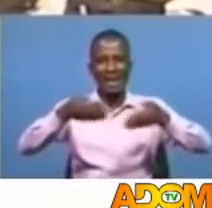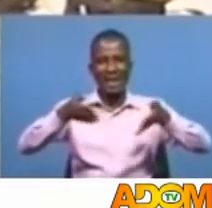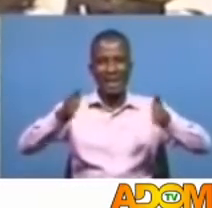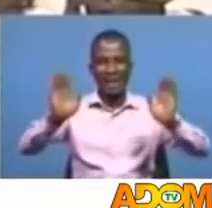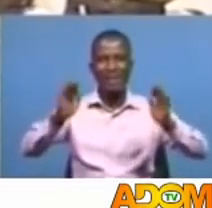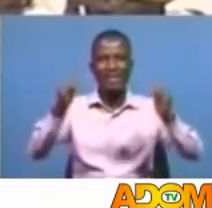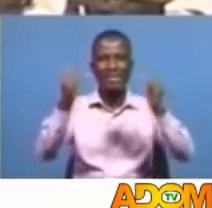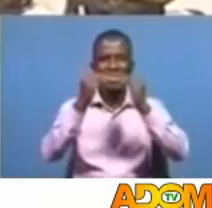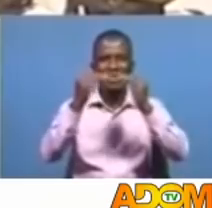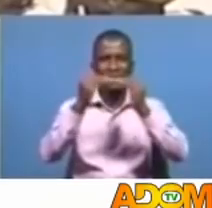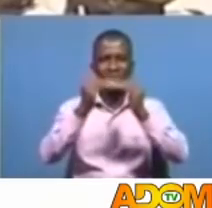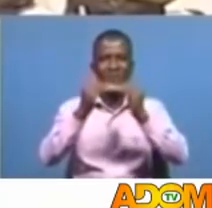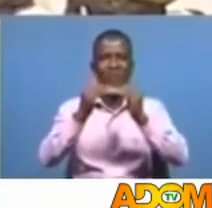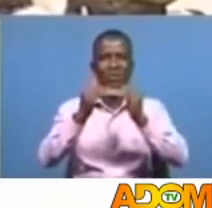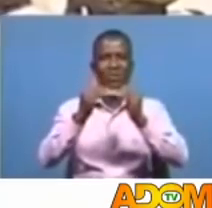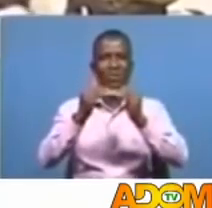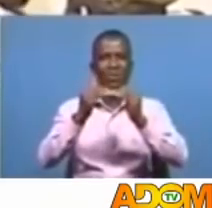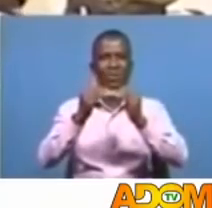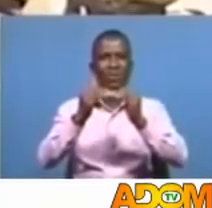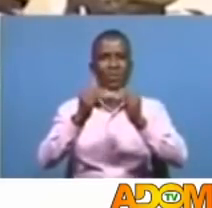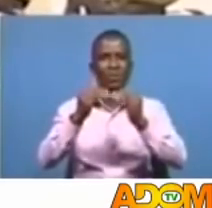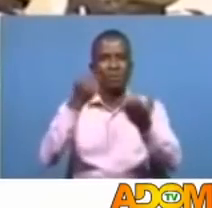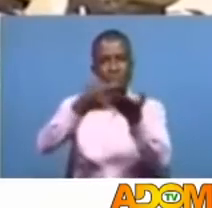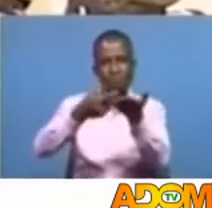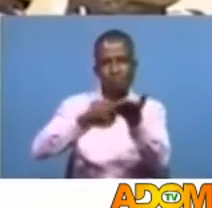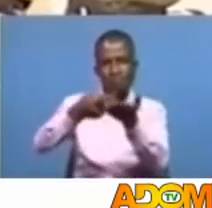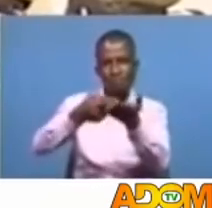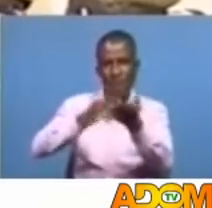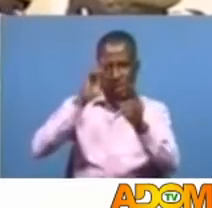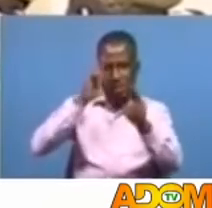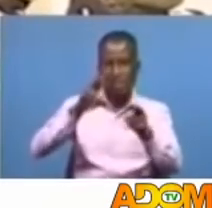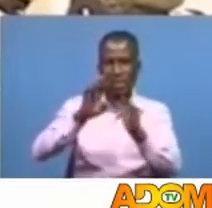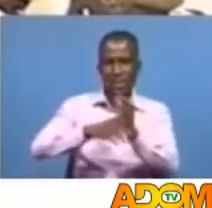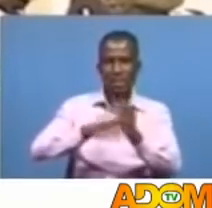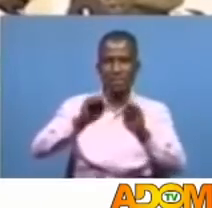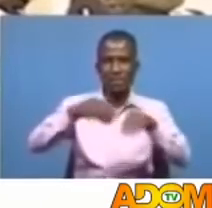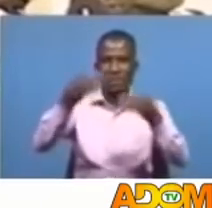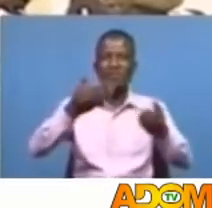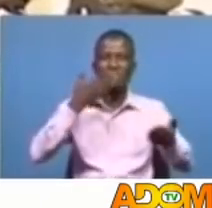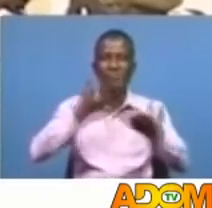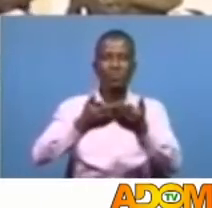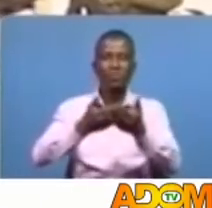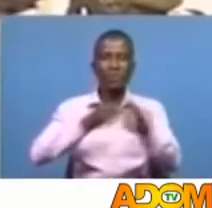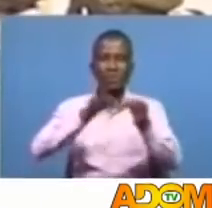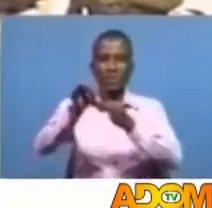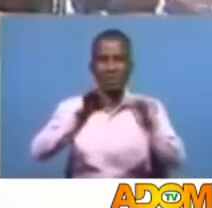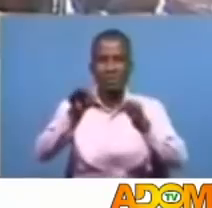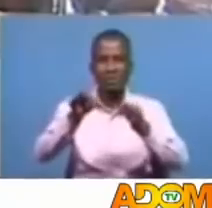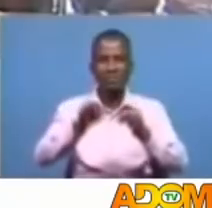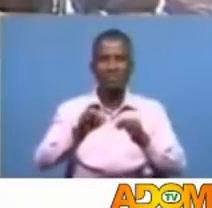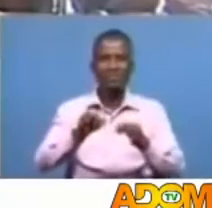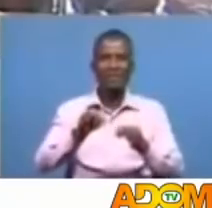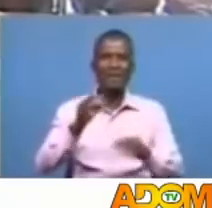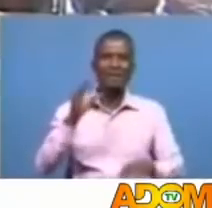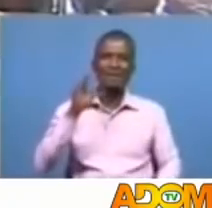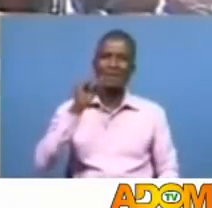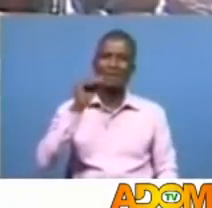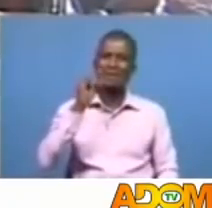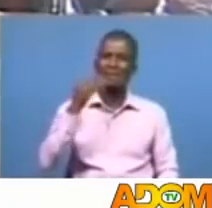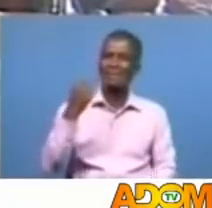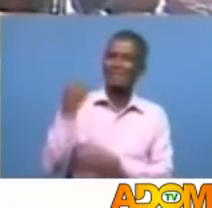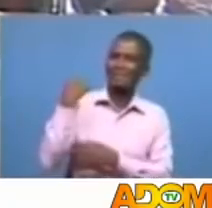order to produce the sanctity in court proceedings. Mr. Menuvel, yes, are